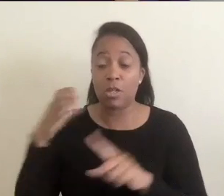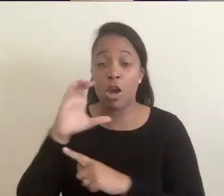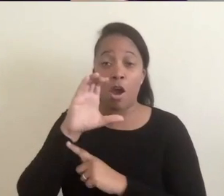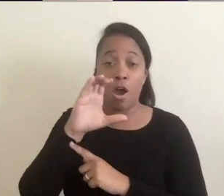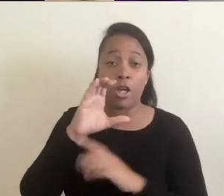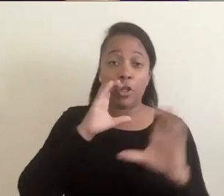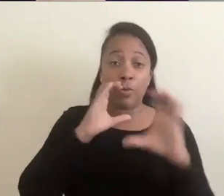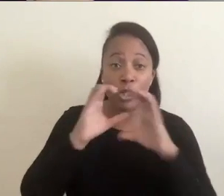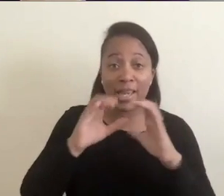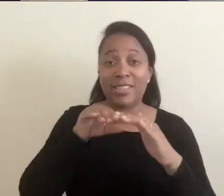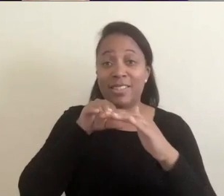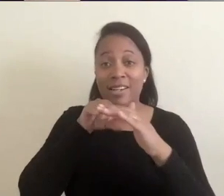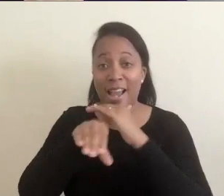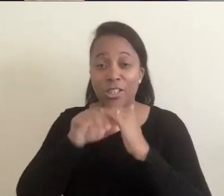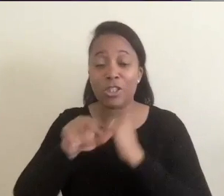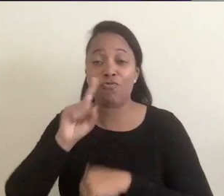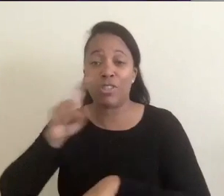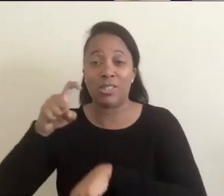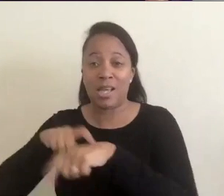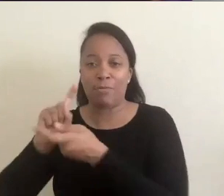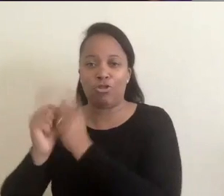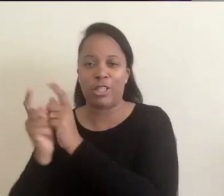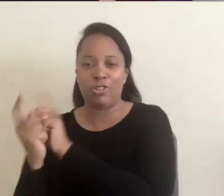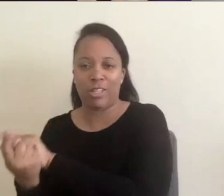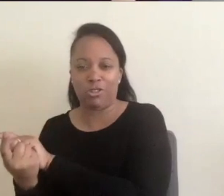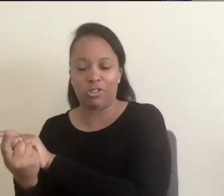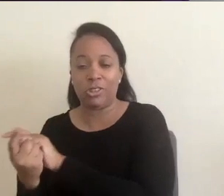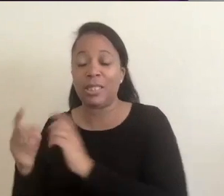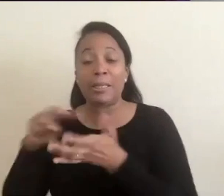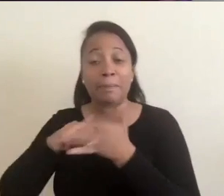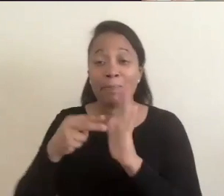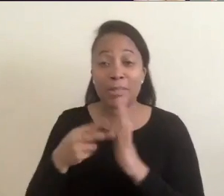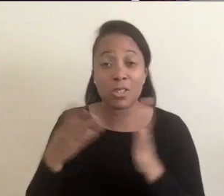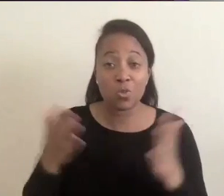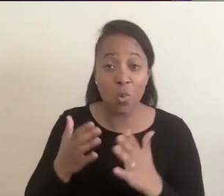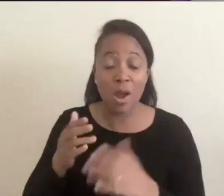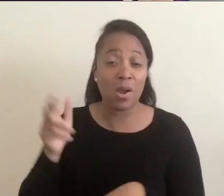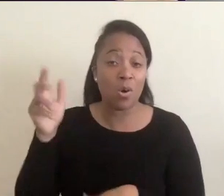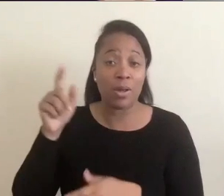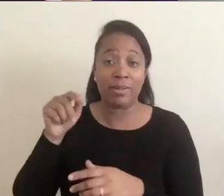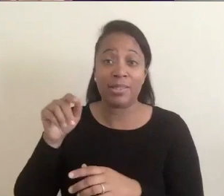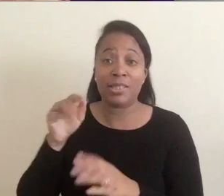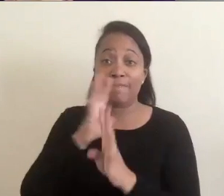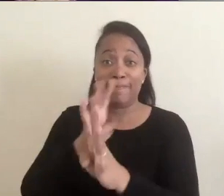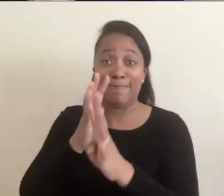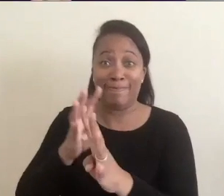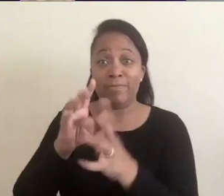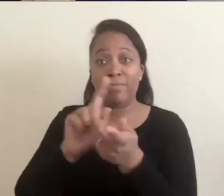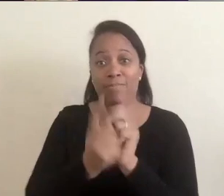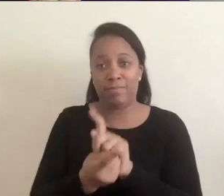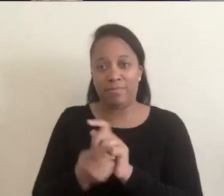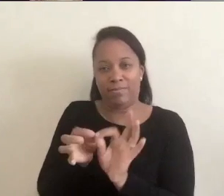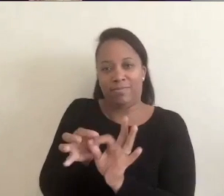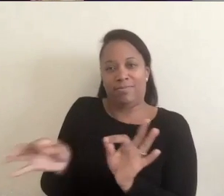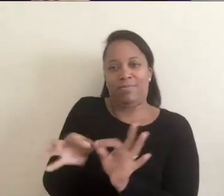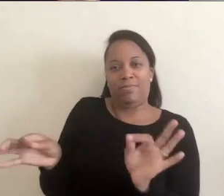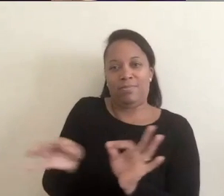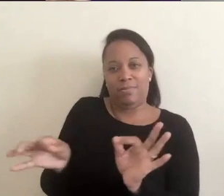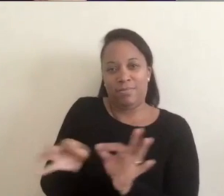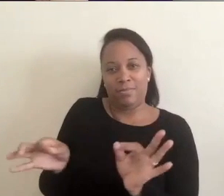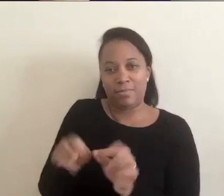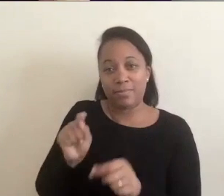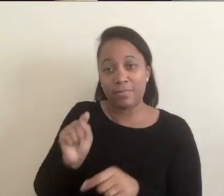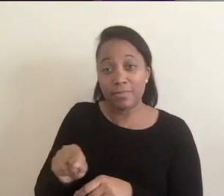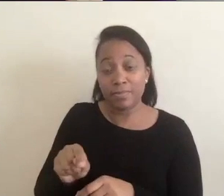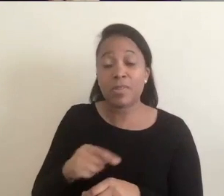Access Real-Time Translation, CART. And it's the process of turning the spoken word into captioned text. Now, CART